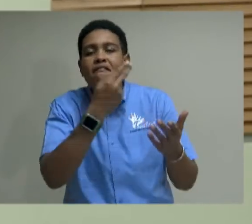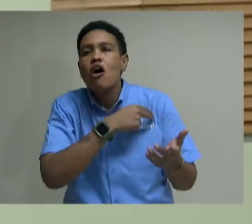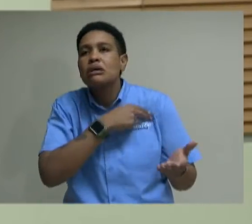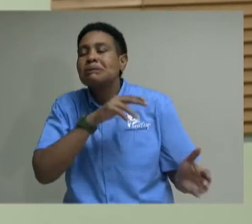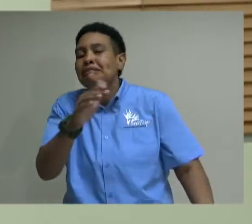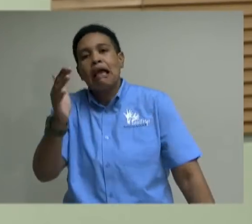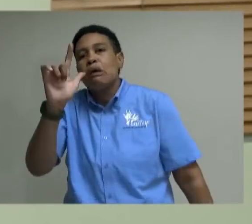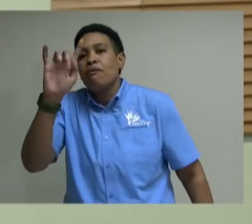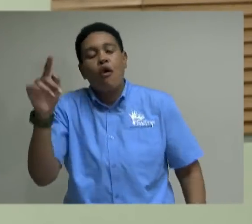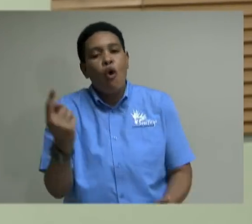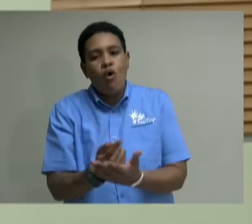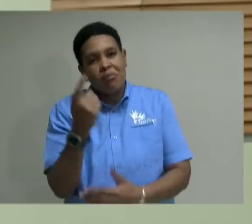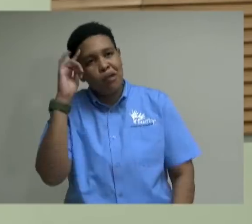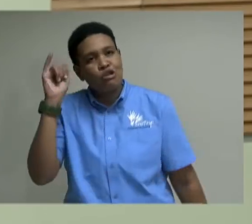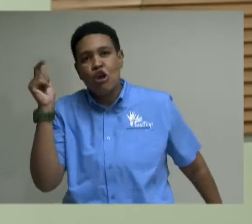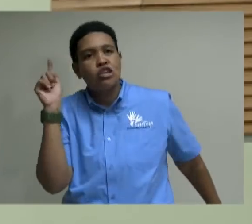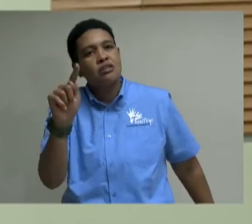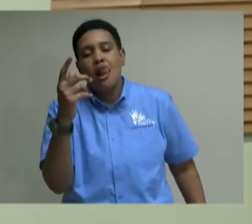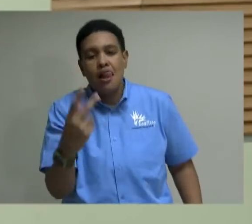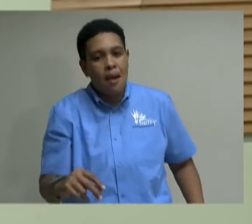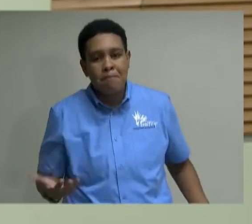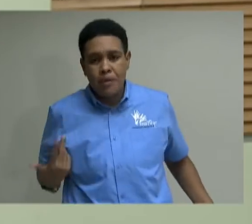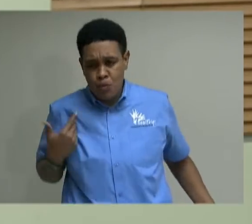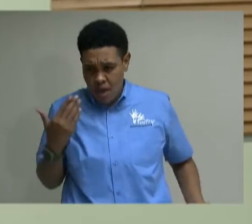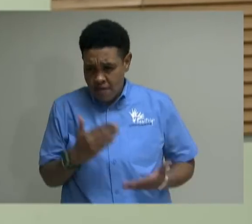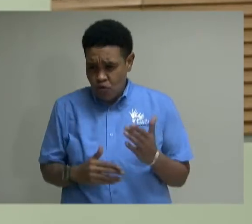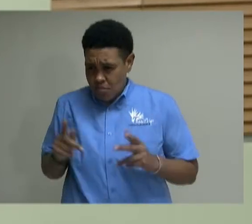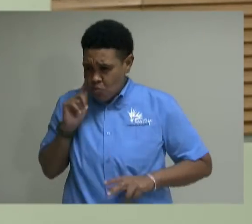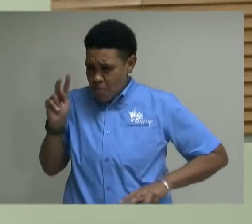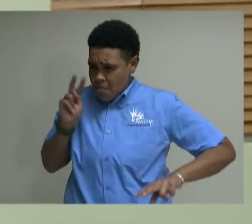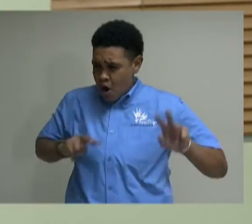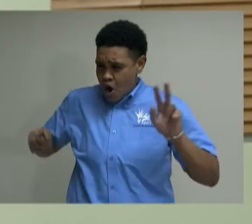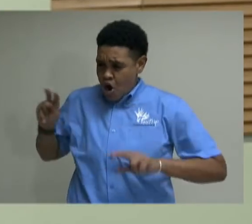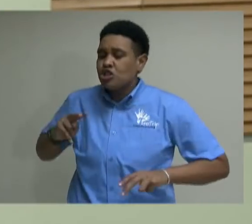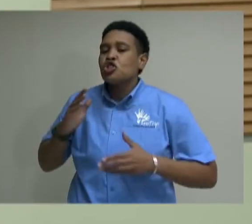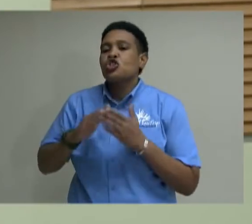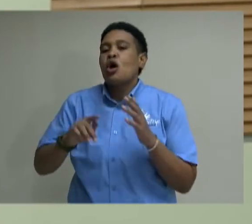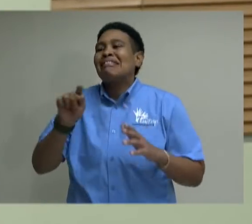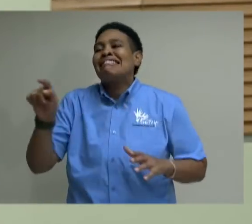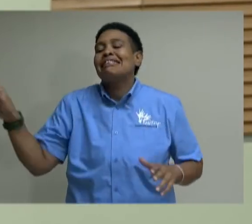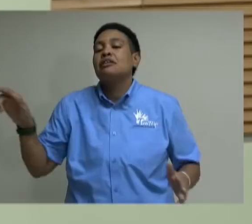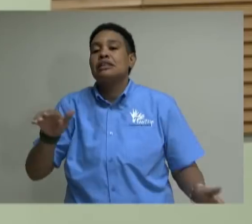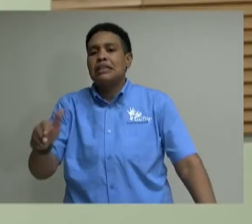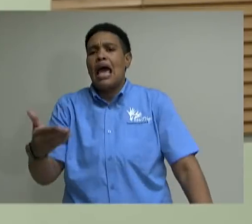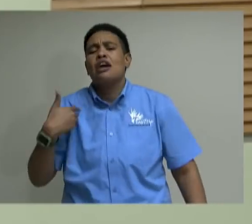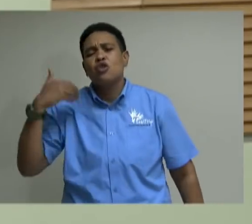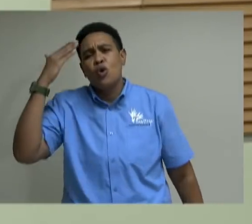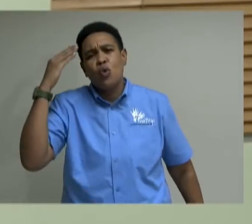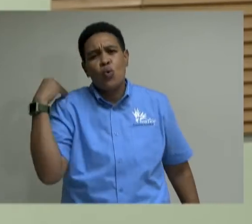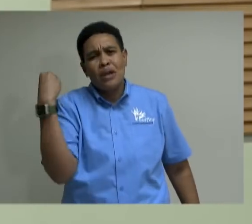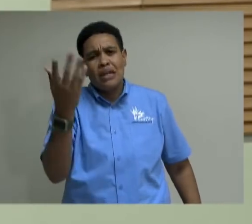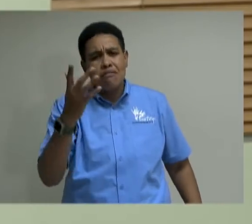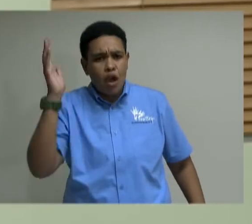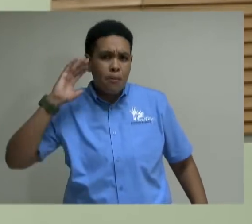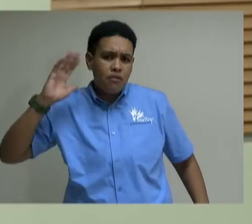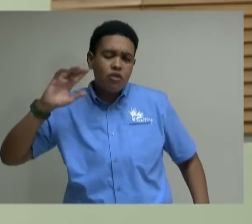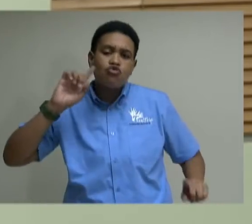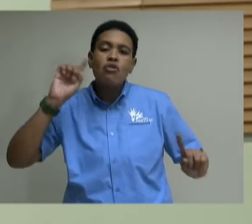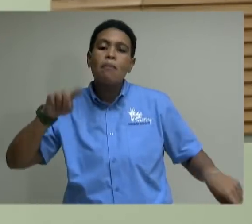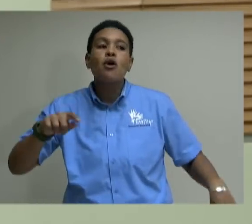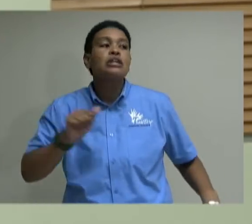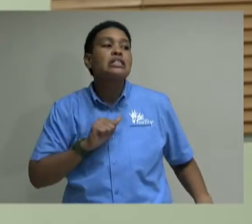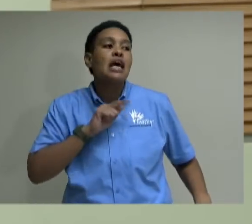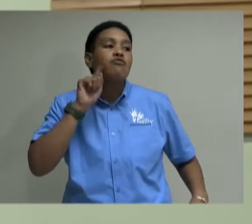the cases that we would have been monitoring that some would have died. So I know we have given a previous report, but